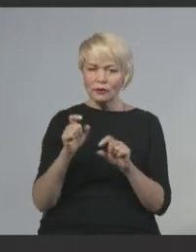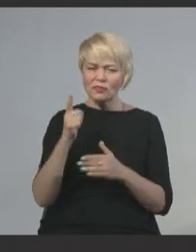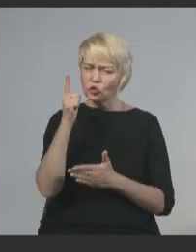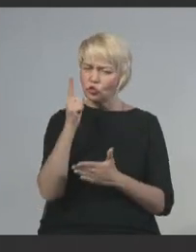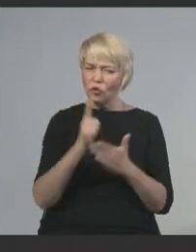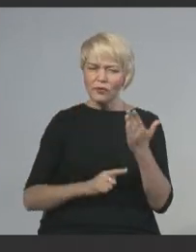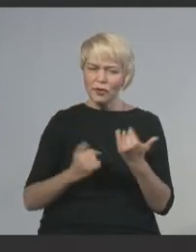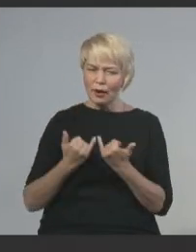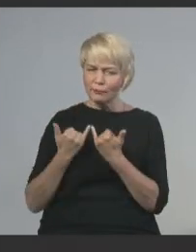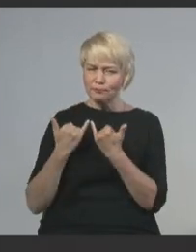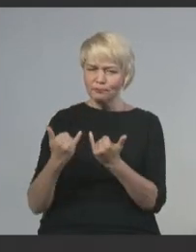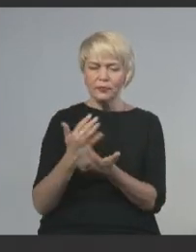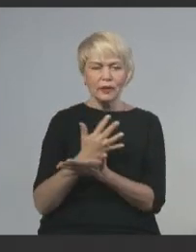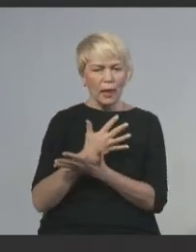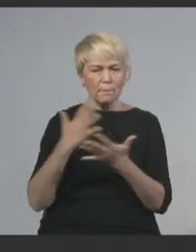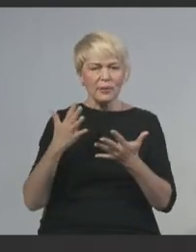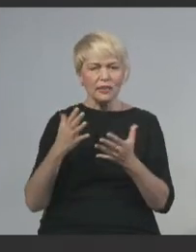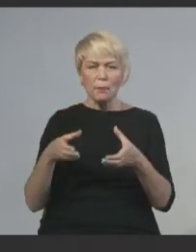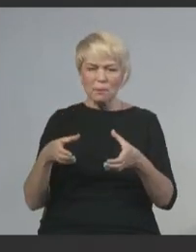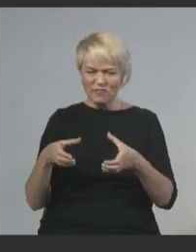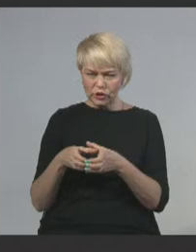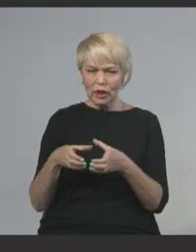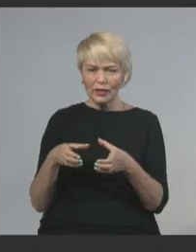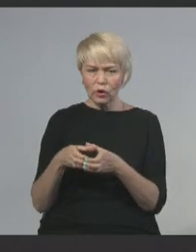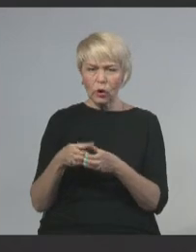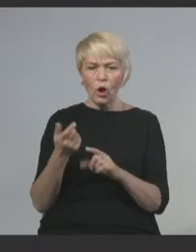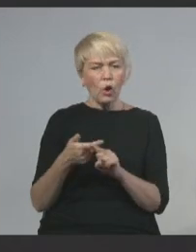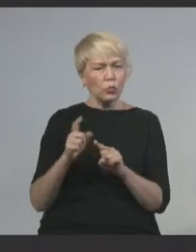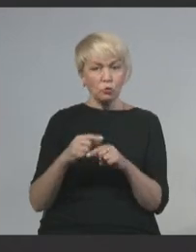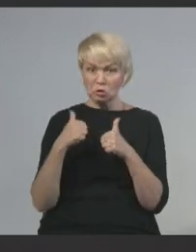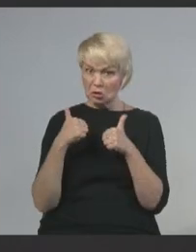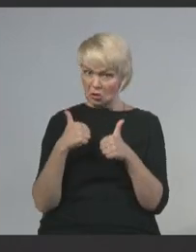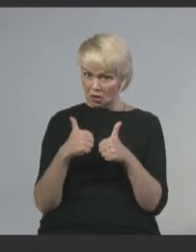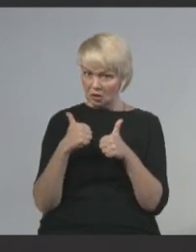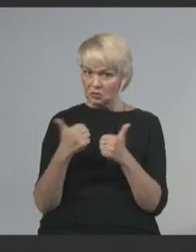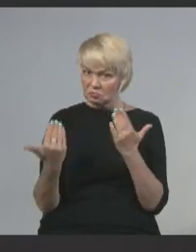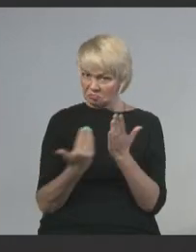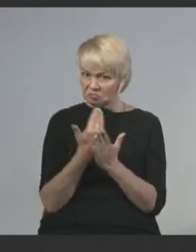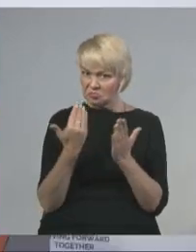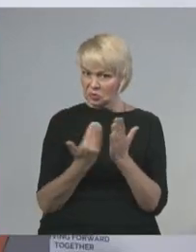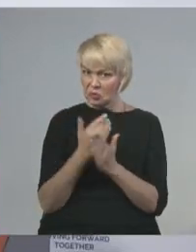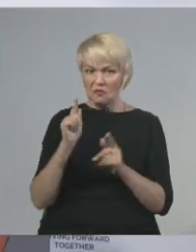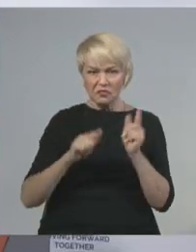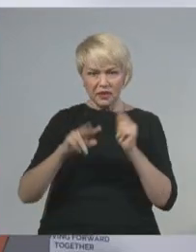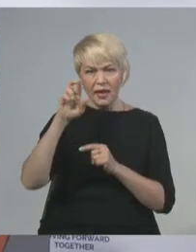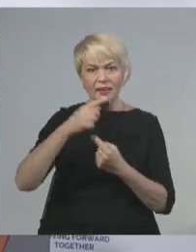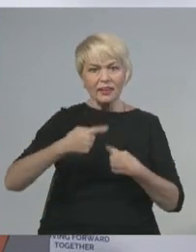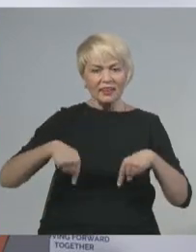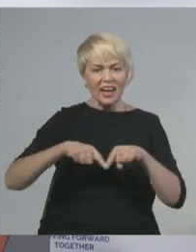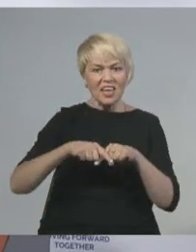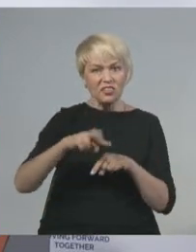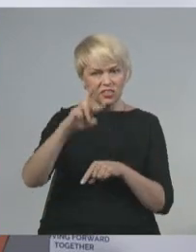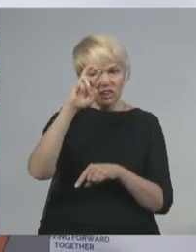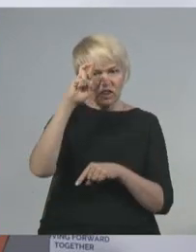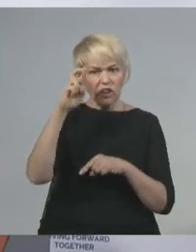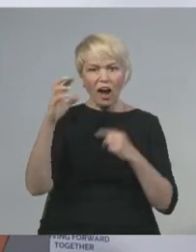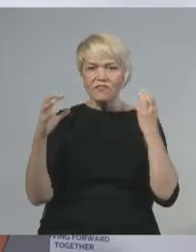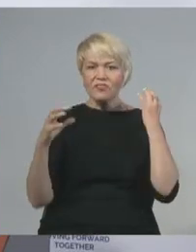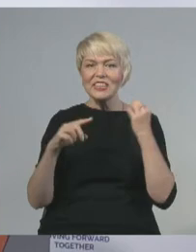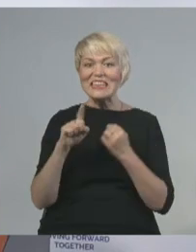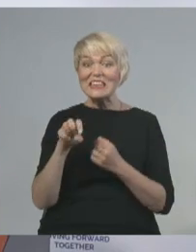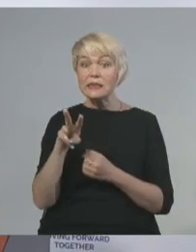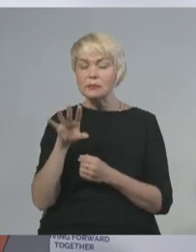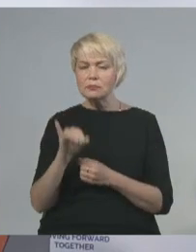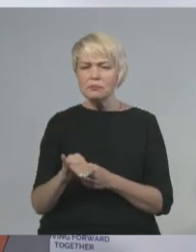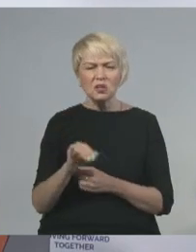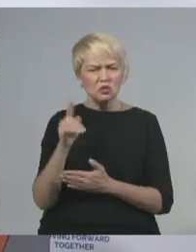still there it's very good news at least in some countries public media are still trusted by many